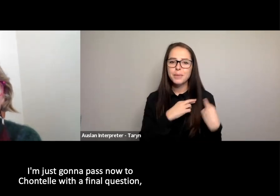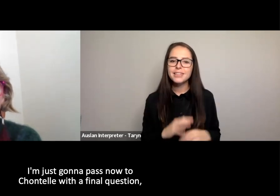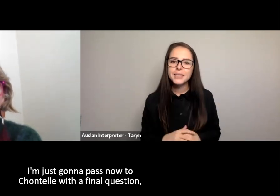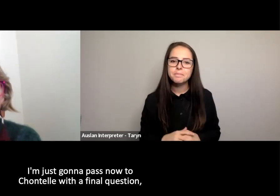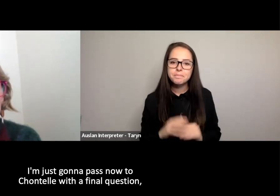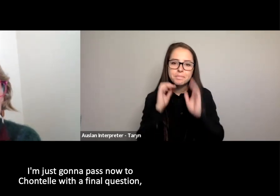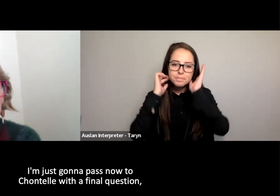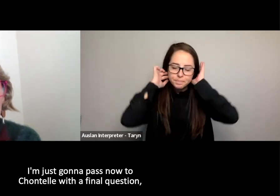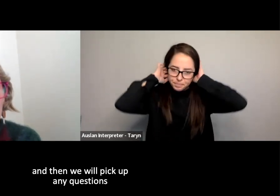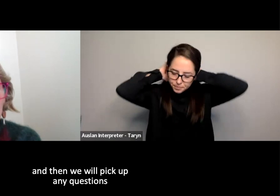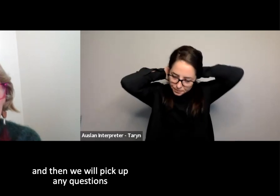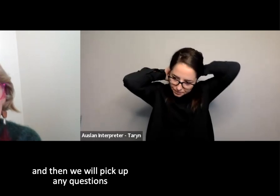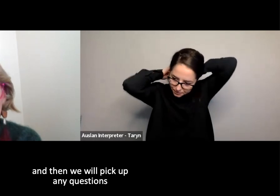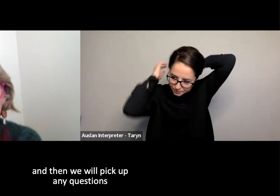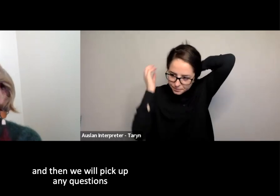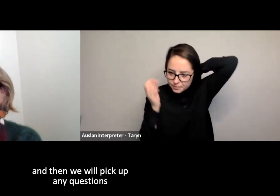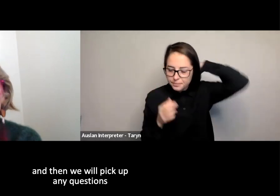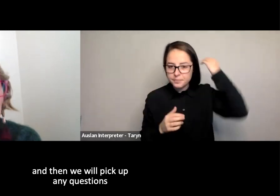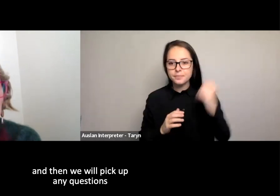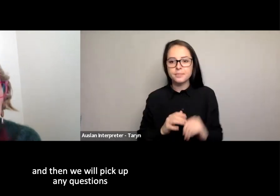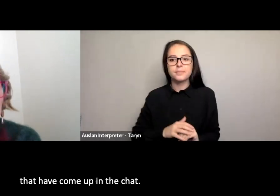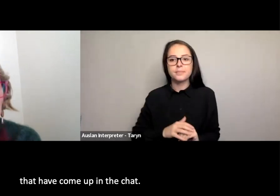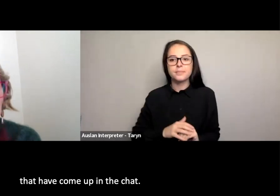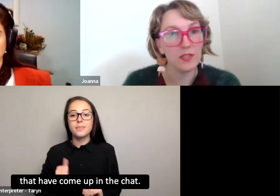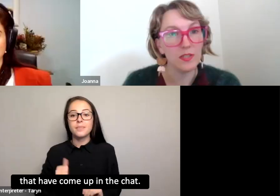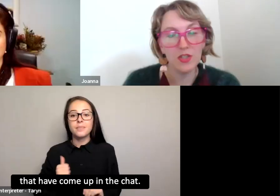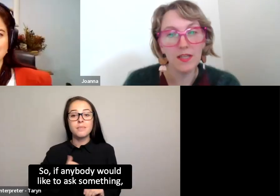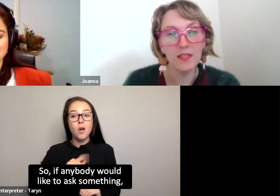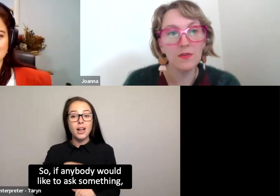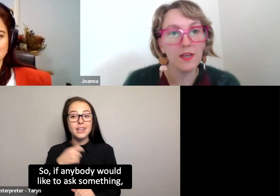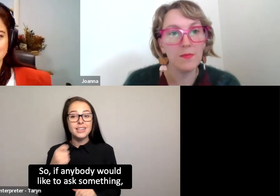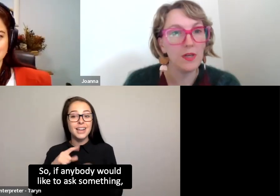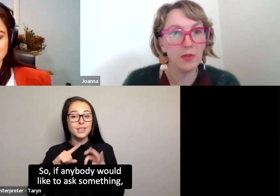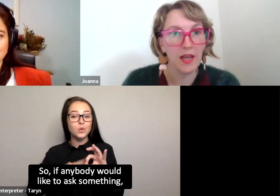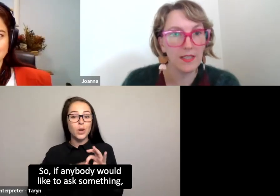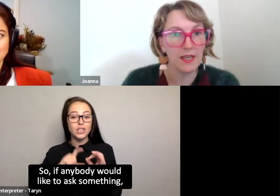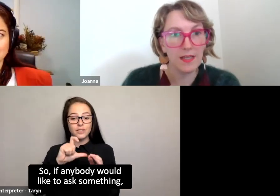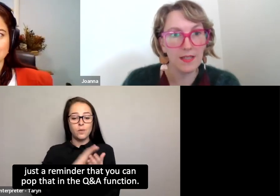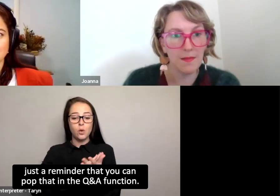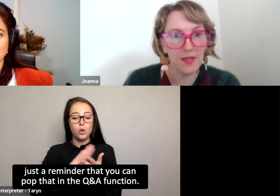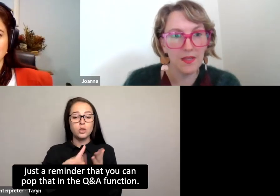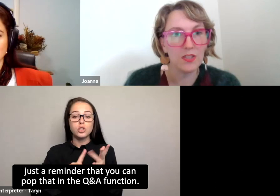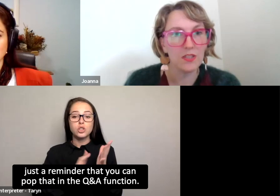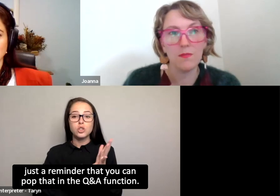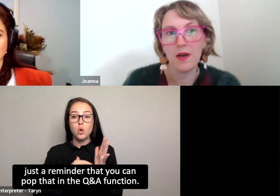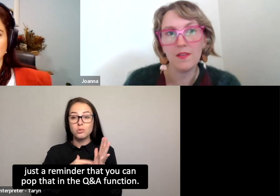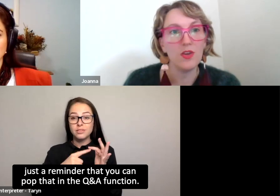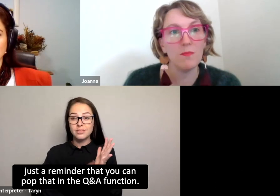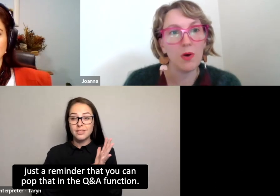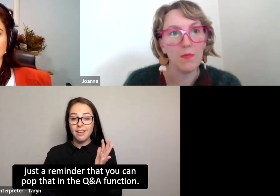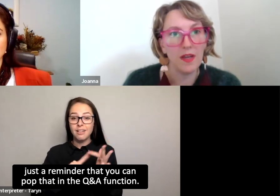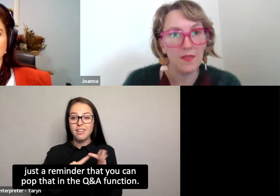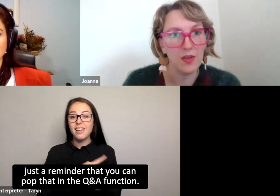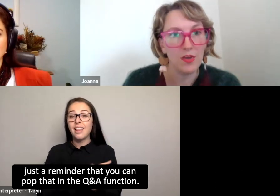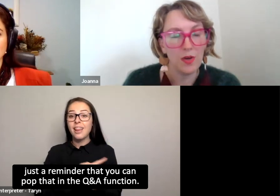to Chantel with a final question, and then we will pick up any questions that have come up in the chat. So if anybody would like to ask something, just a reminder that you can pop that in